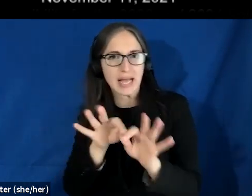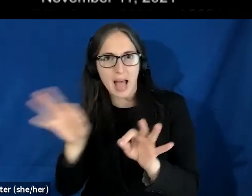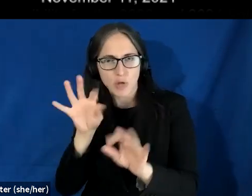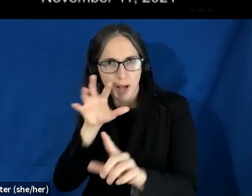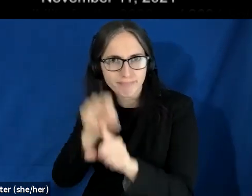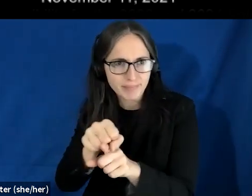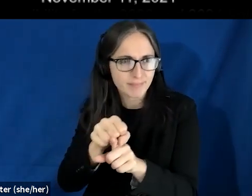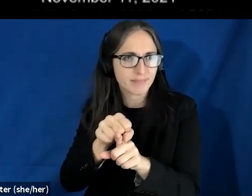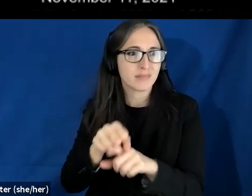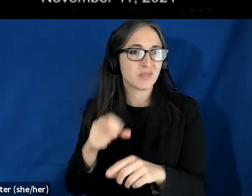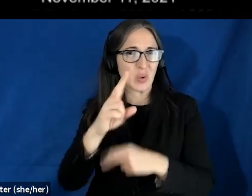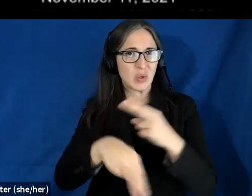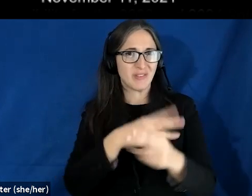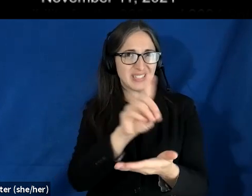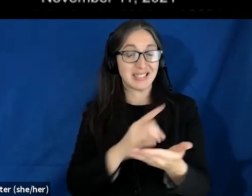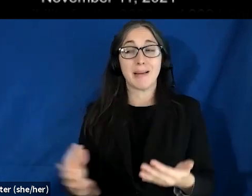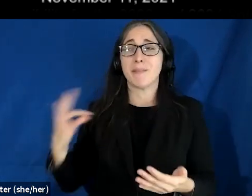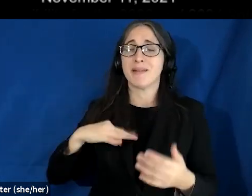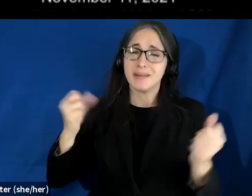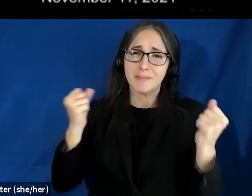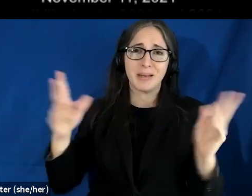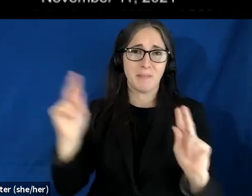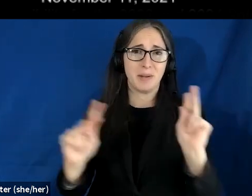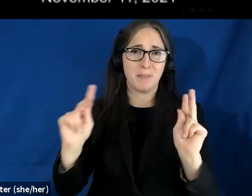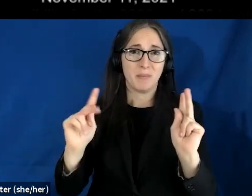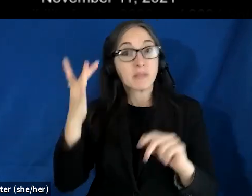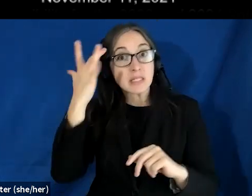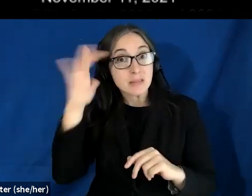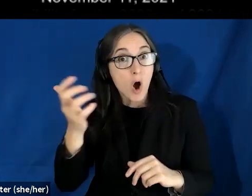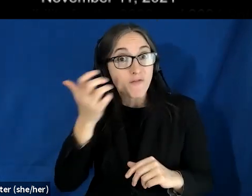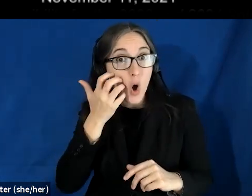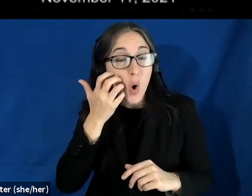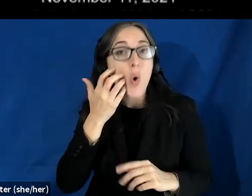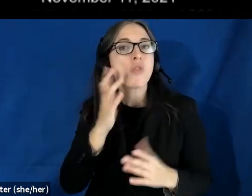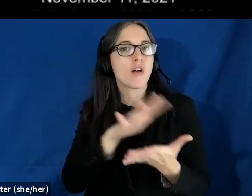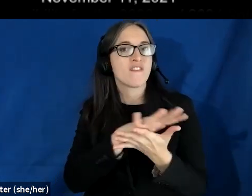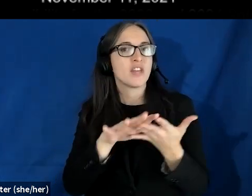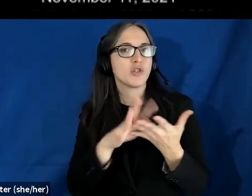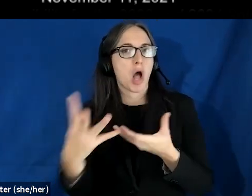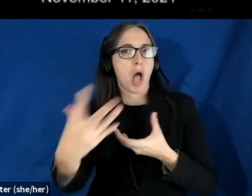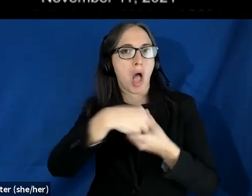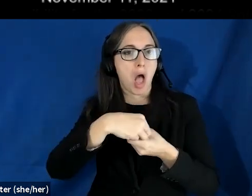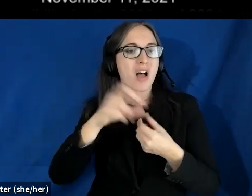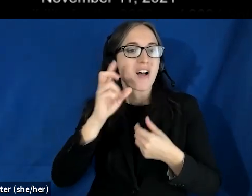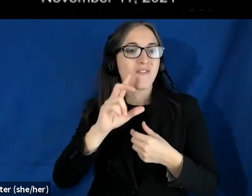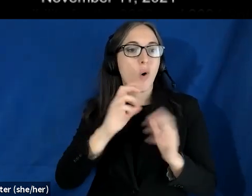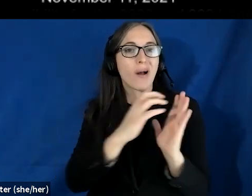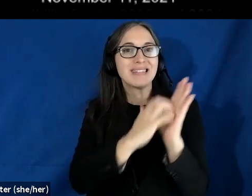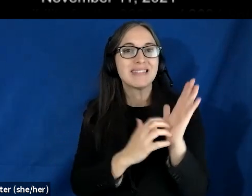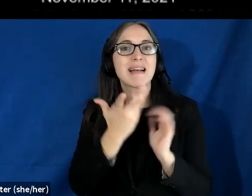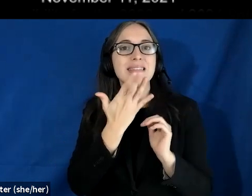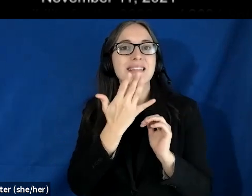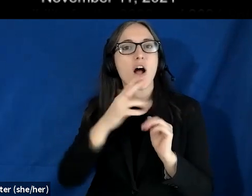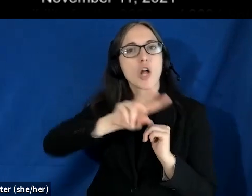our smartphones, where the features are built in to reverse the color of the text and the background,